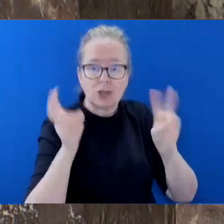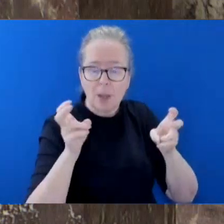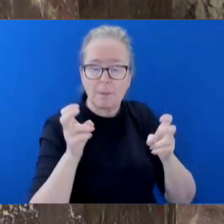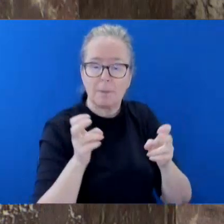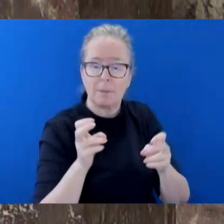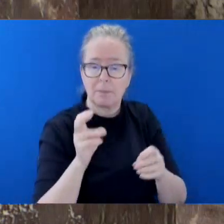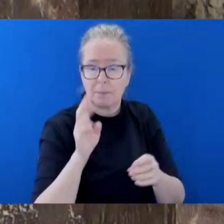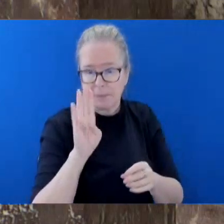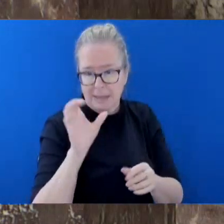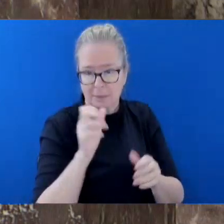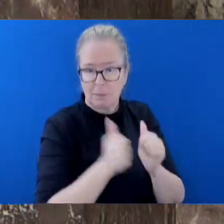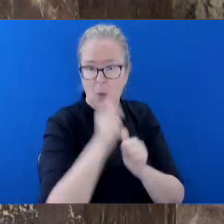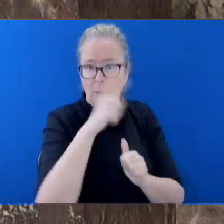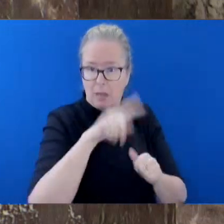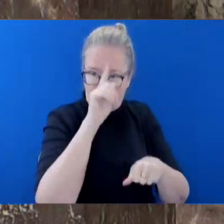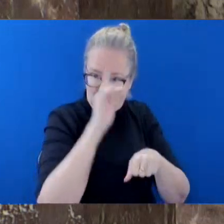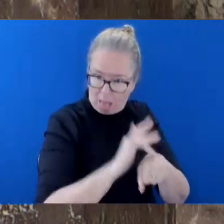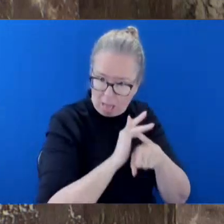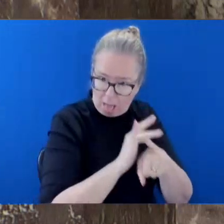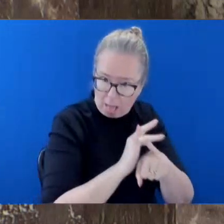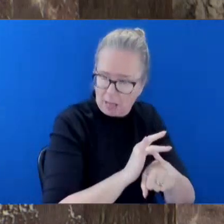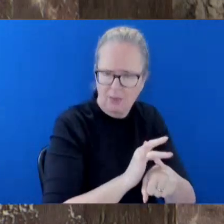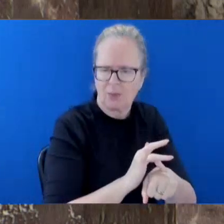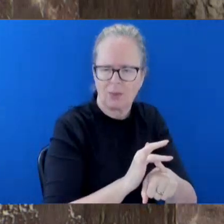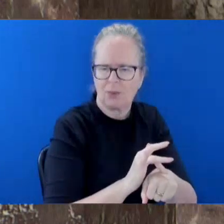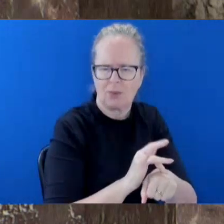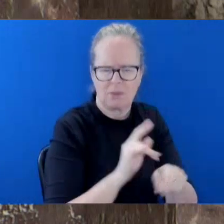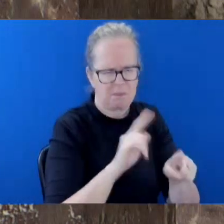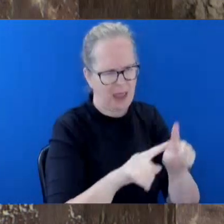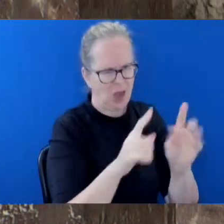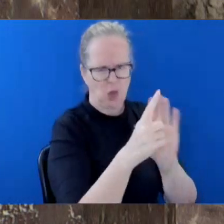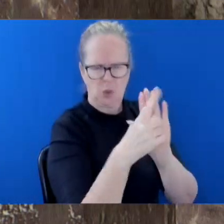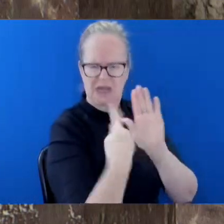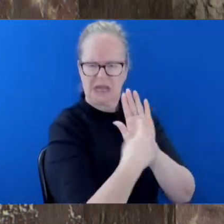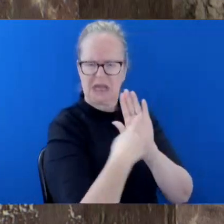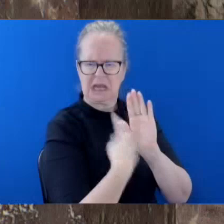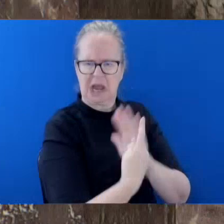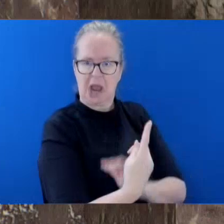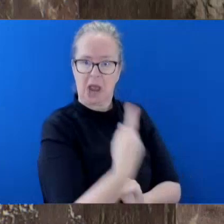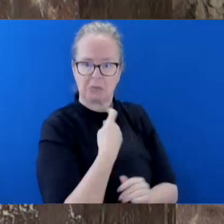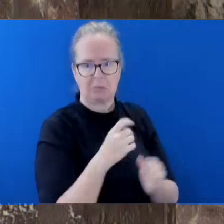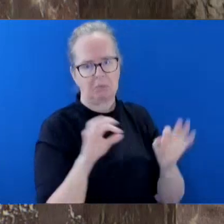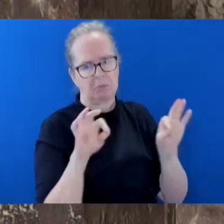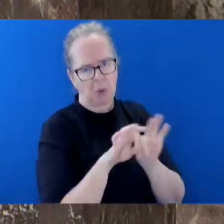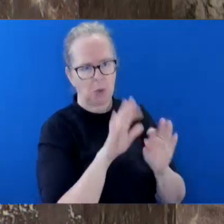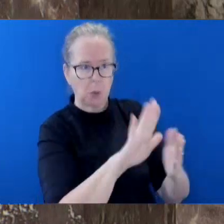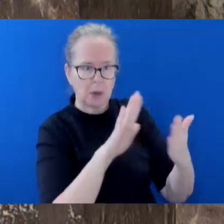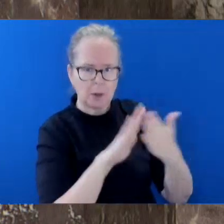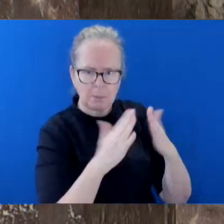member to ask a question that actually relates to something that's important to his community, Speaker.